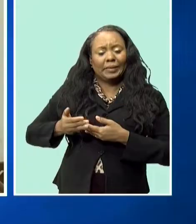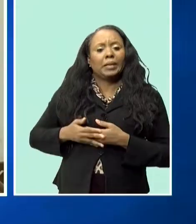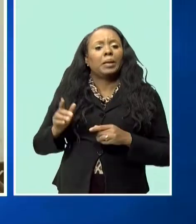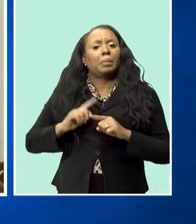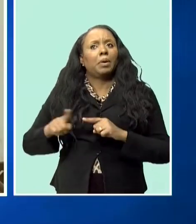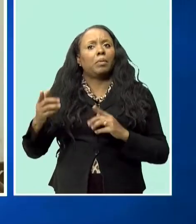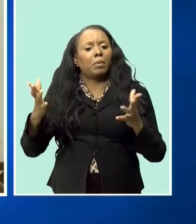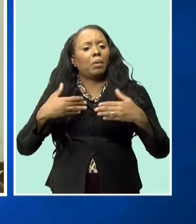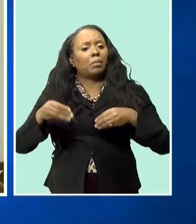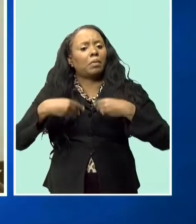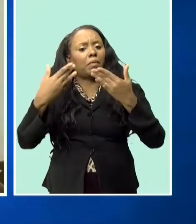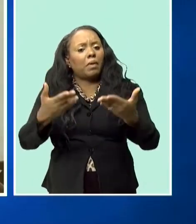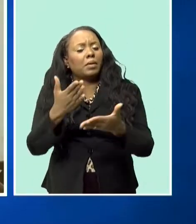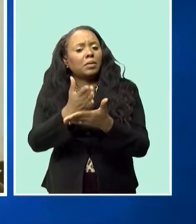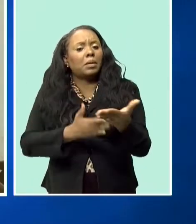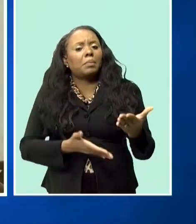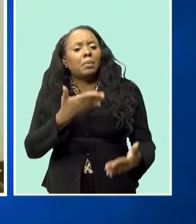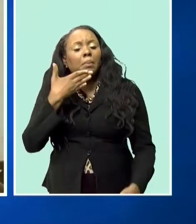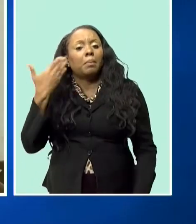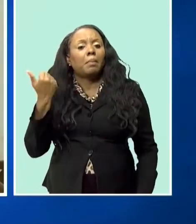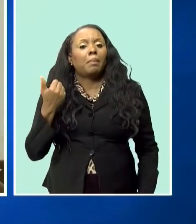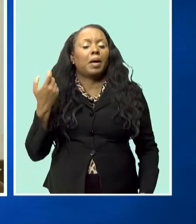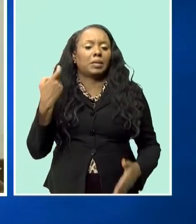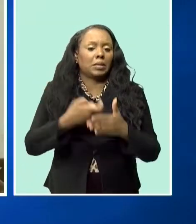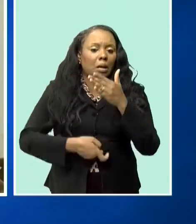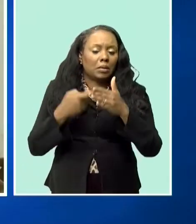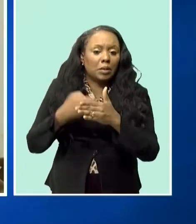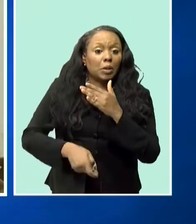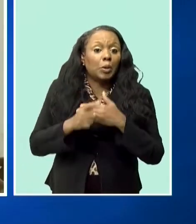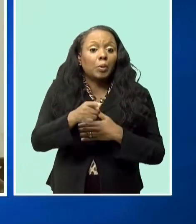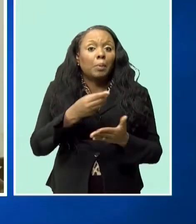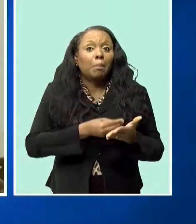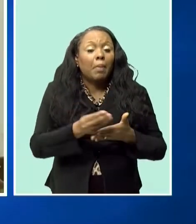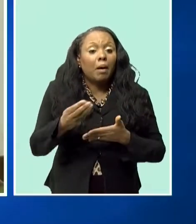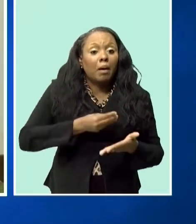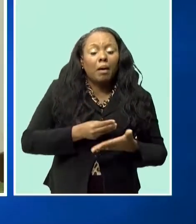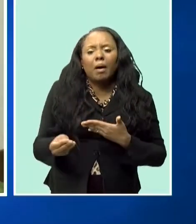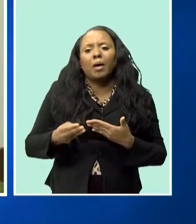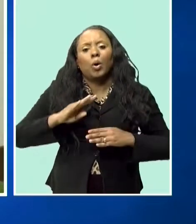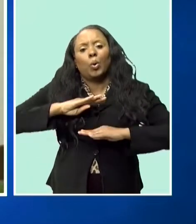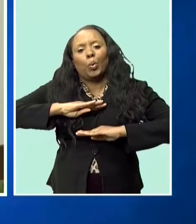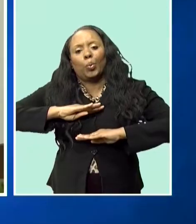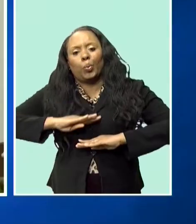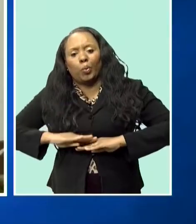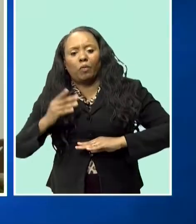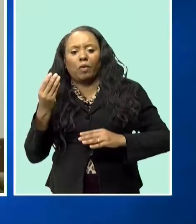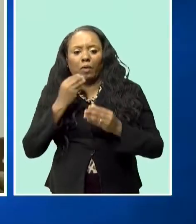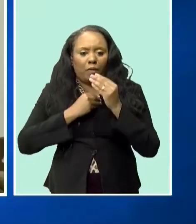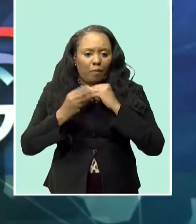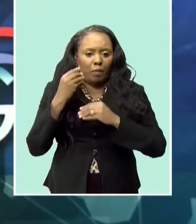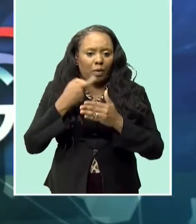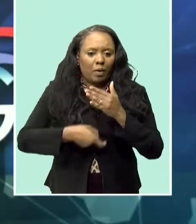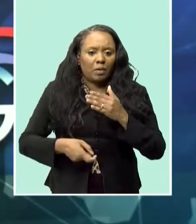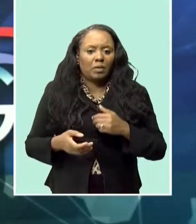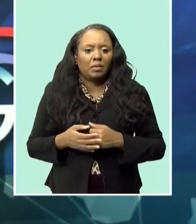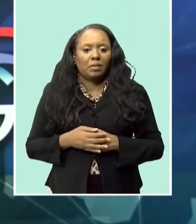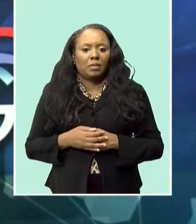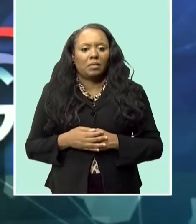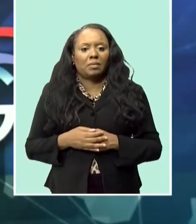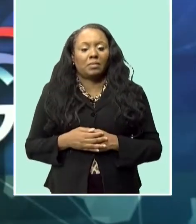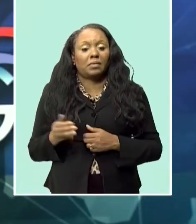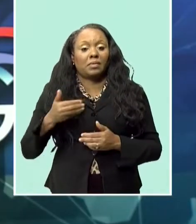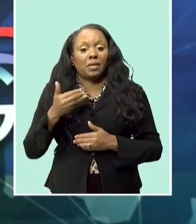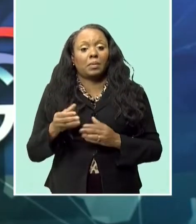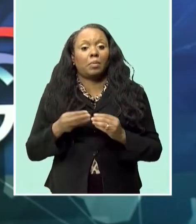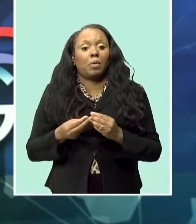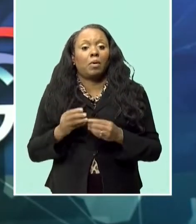the best prices so that consumers can realize some measure of ease in their food bill. Coming